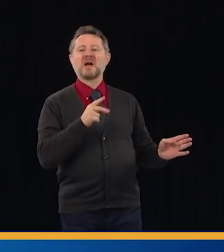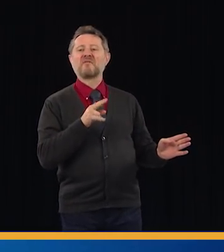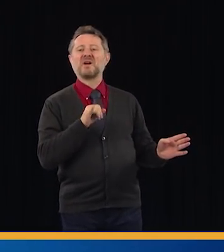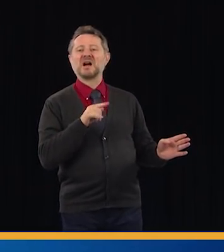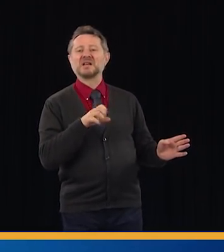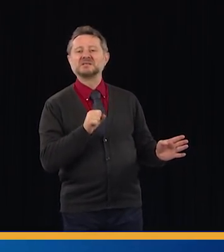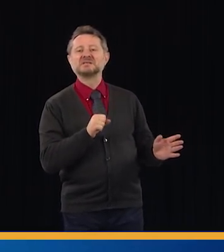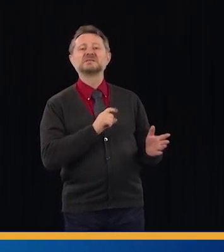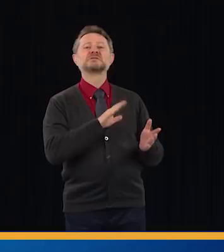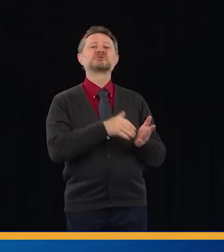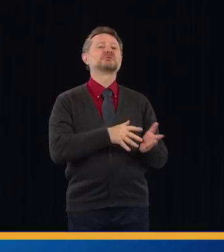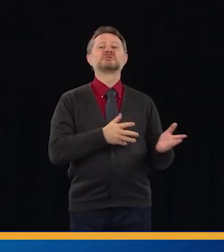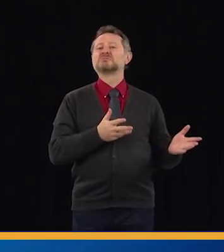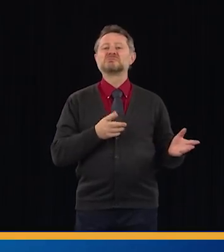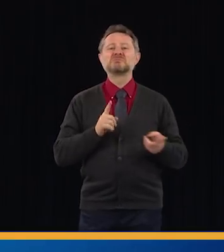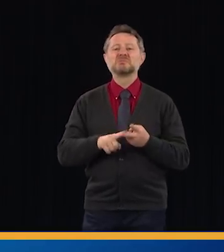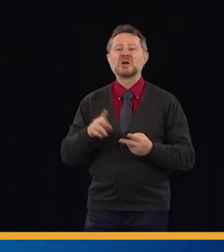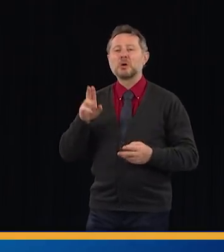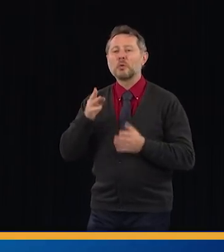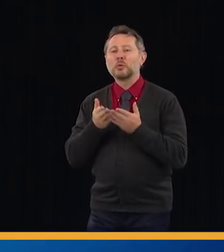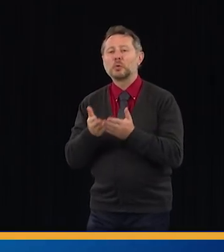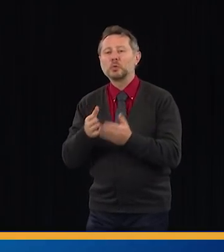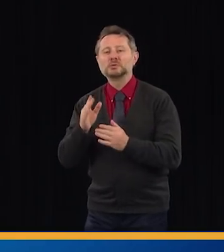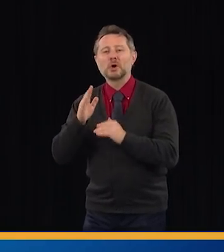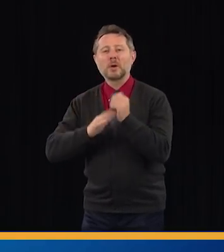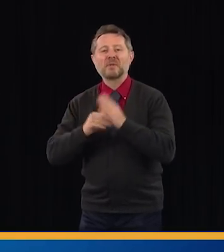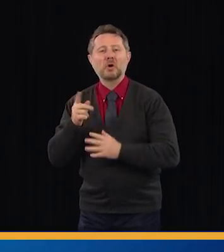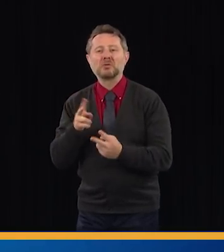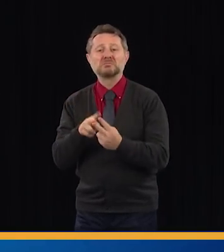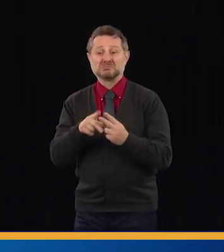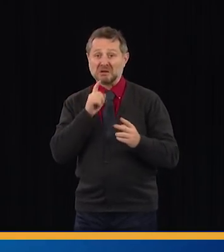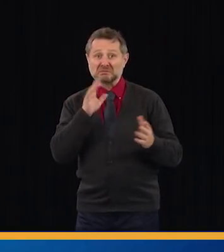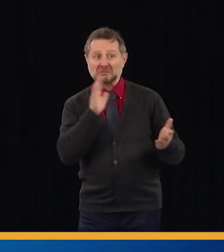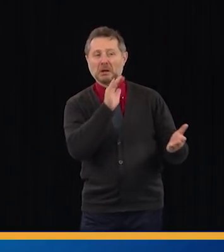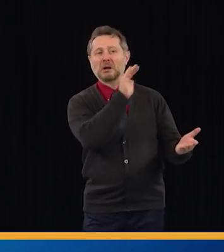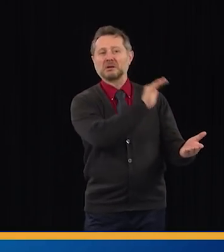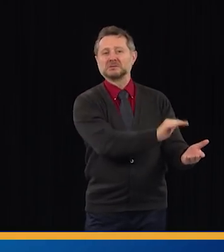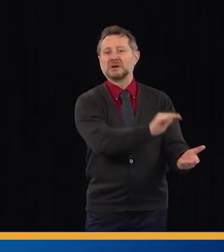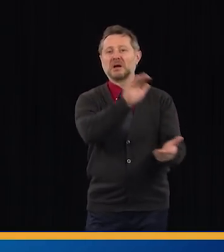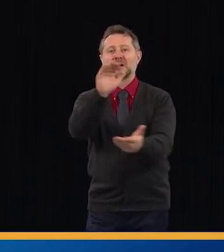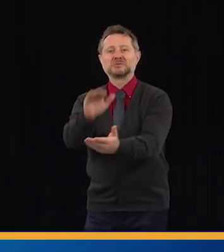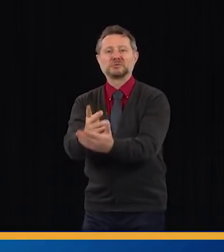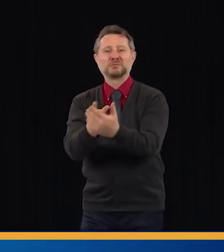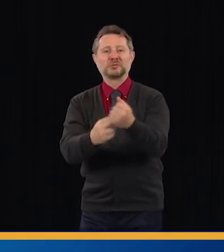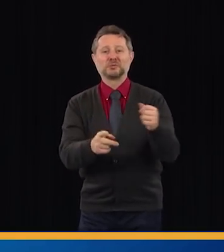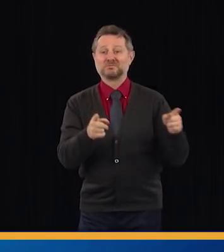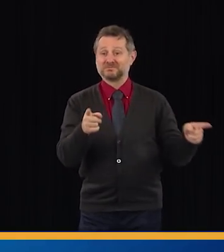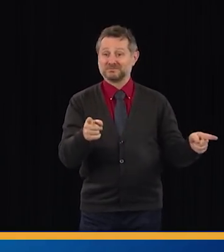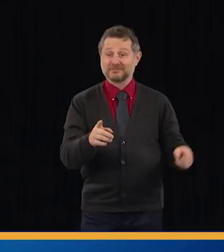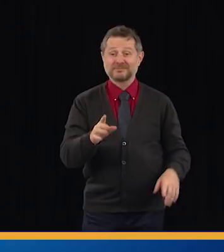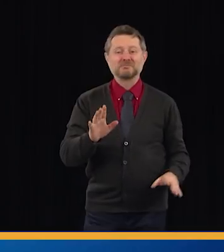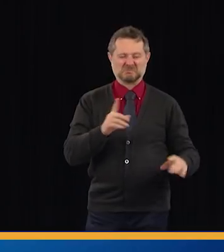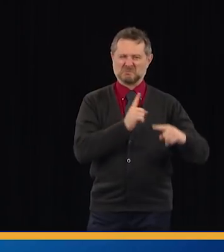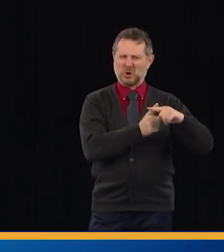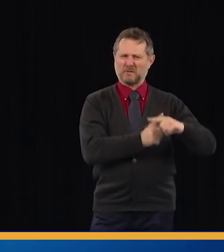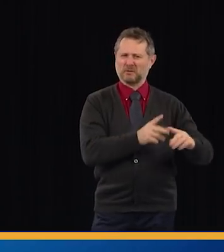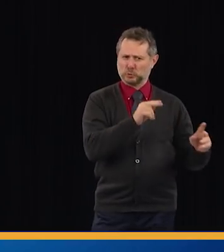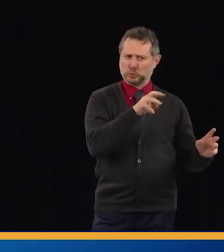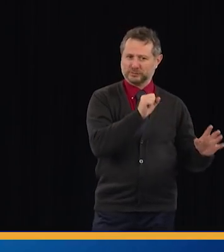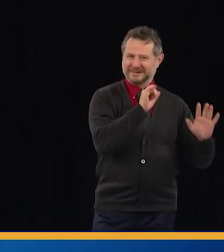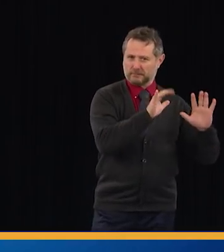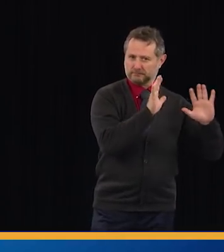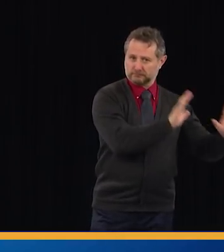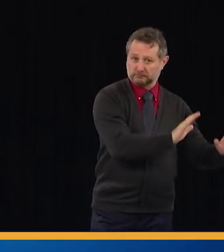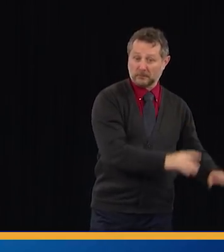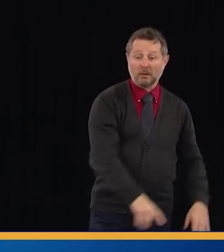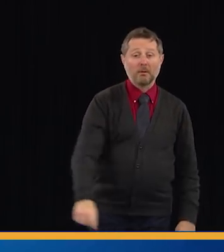the USNS Comfort. So that is all good news. There's a big caution